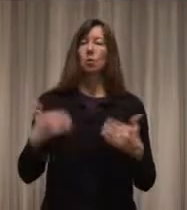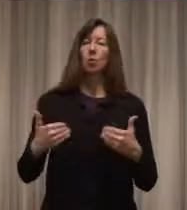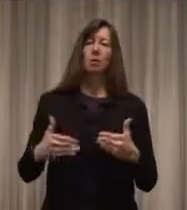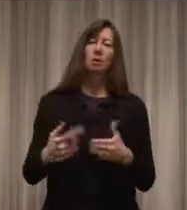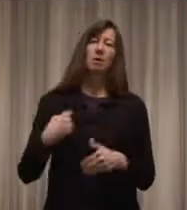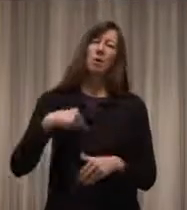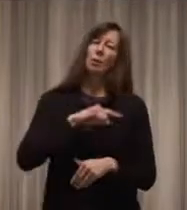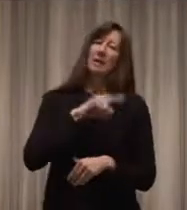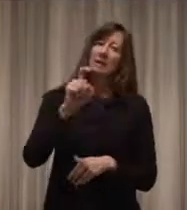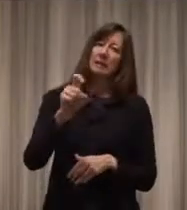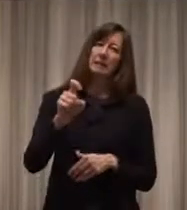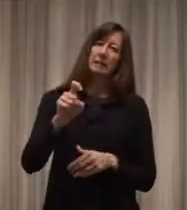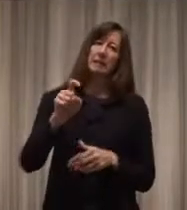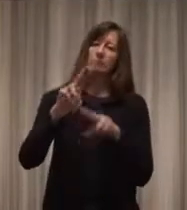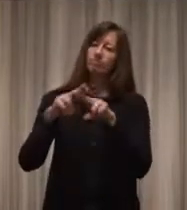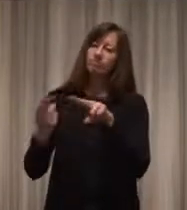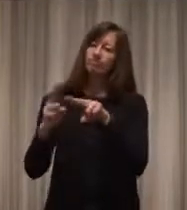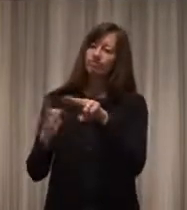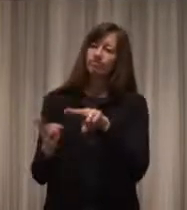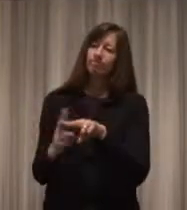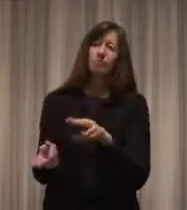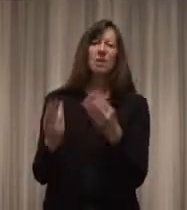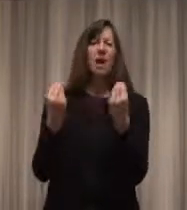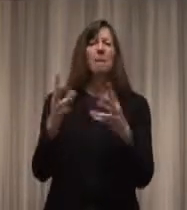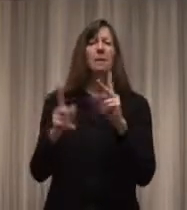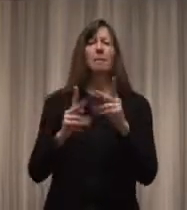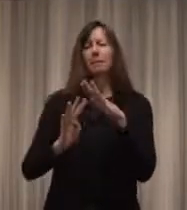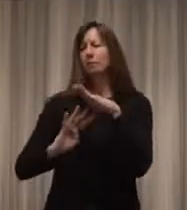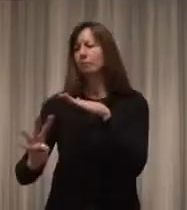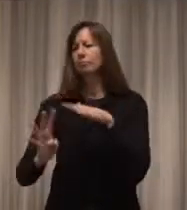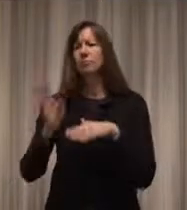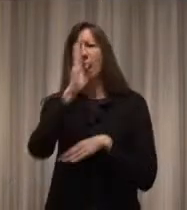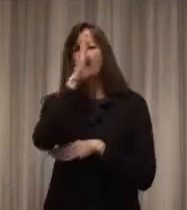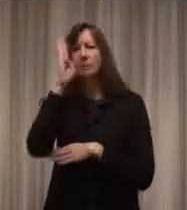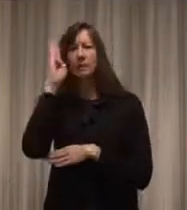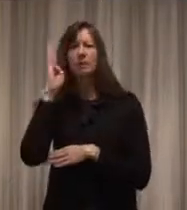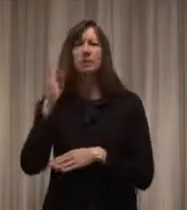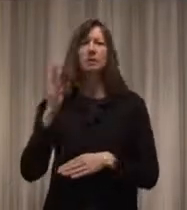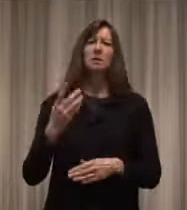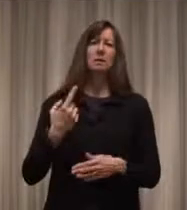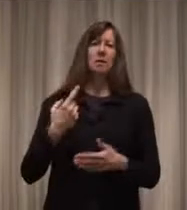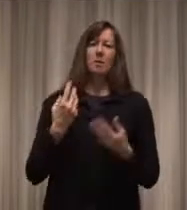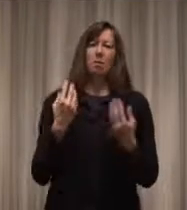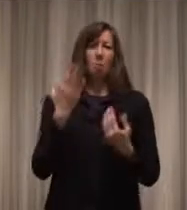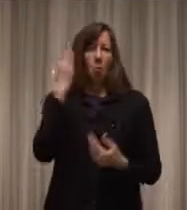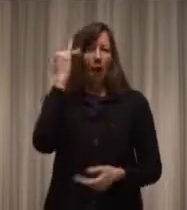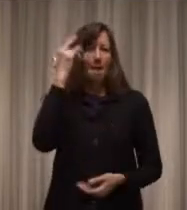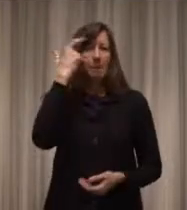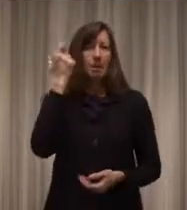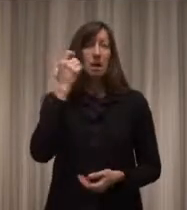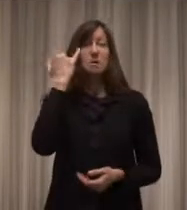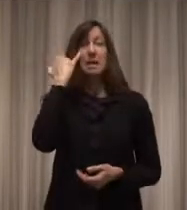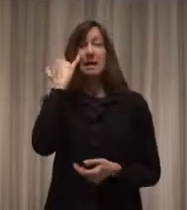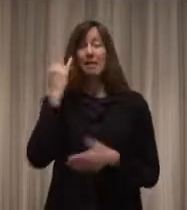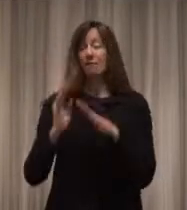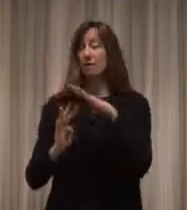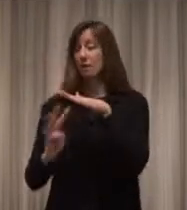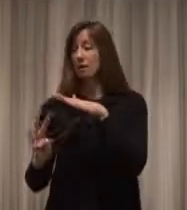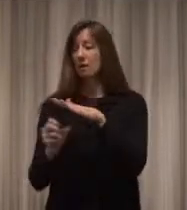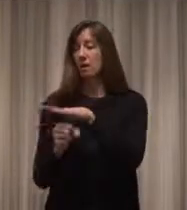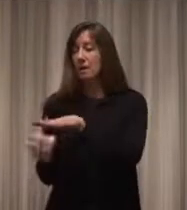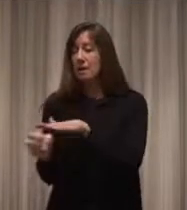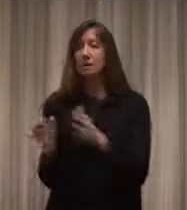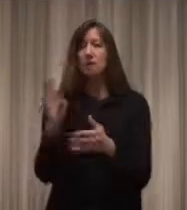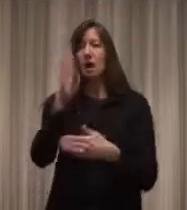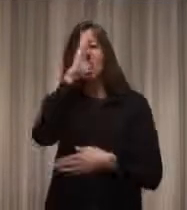hospitalizations down, we are at risk of continuing to see those losses. And so it is absolutely a life or death matter